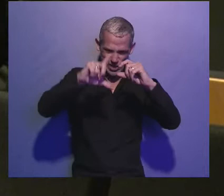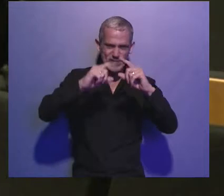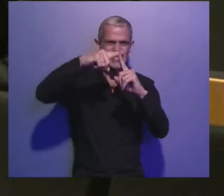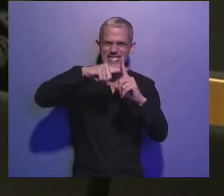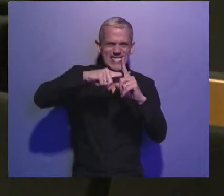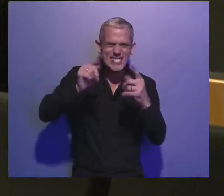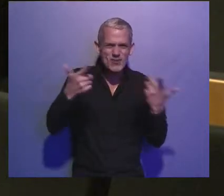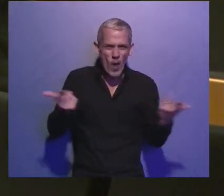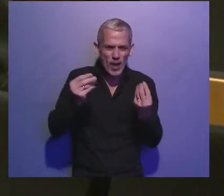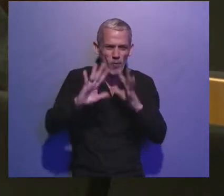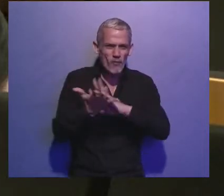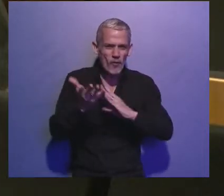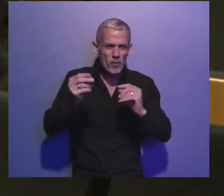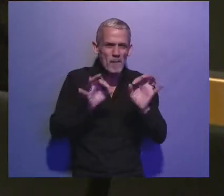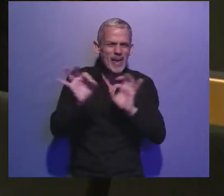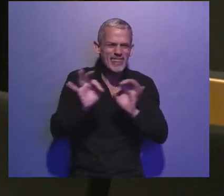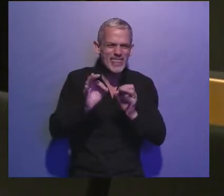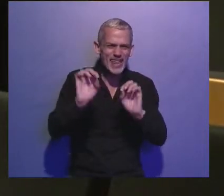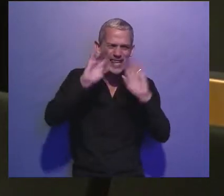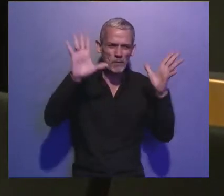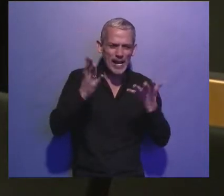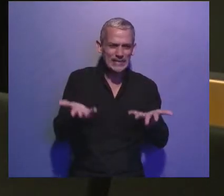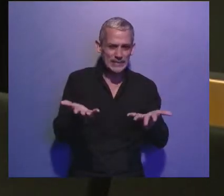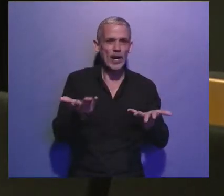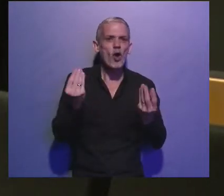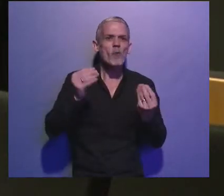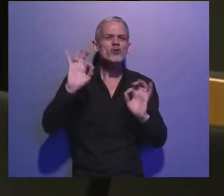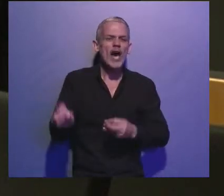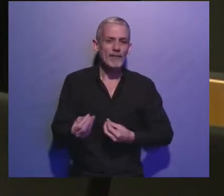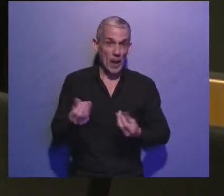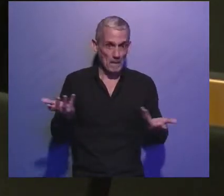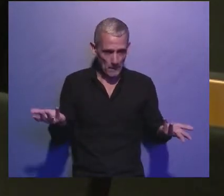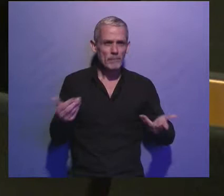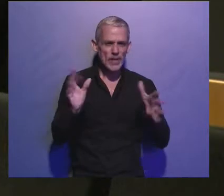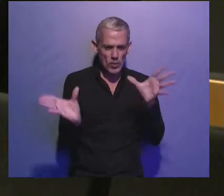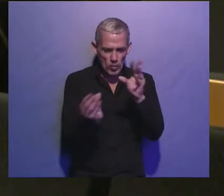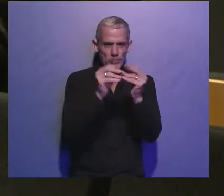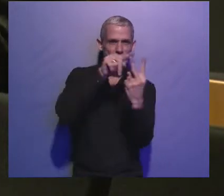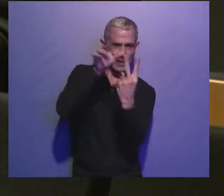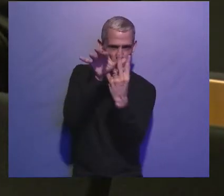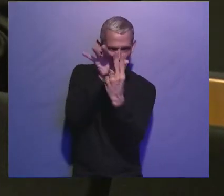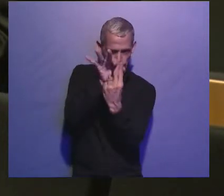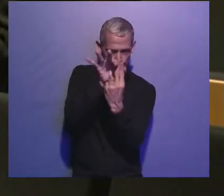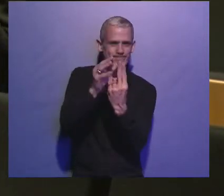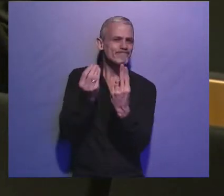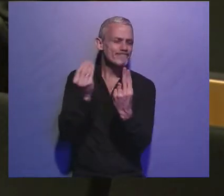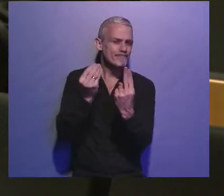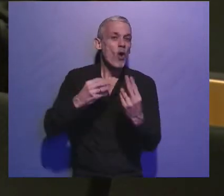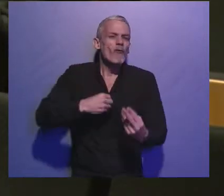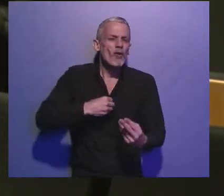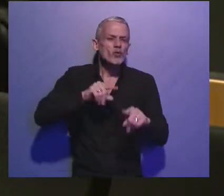transparency, and you say that it is difficult to measure that. If we bring these two